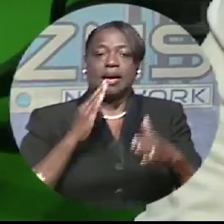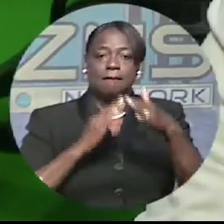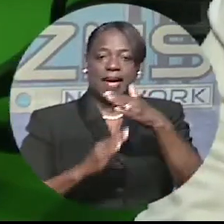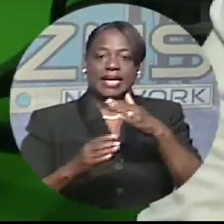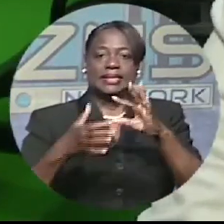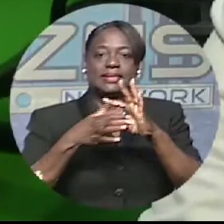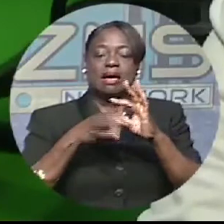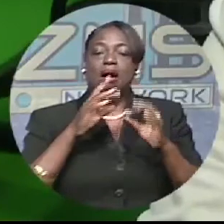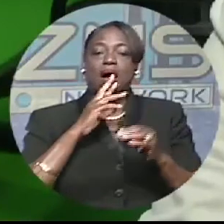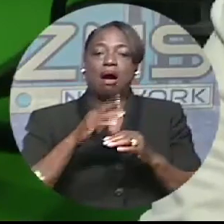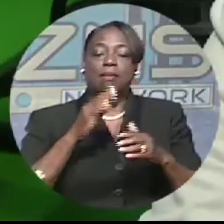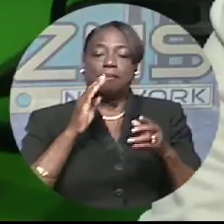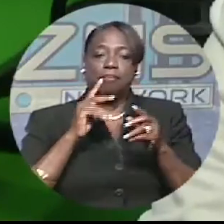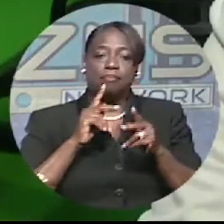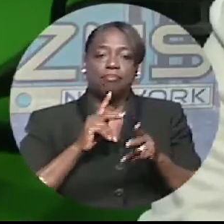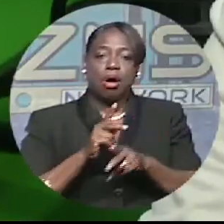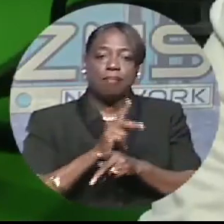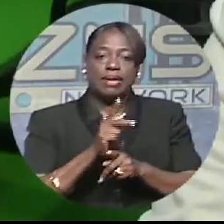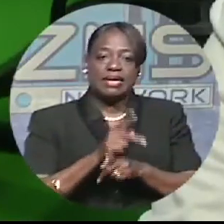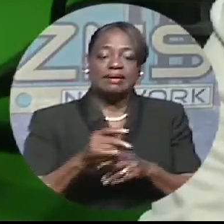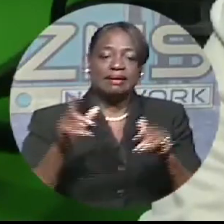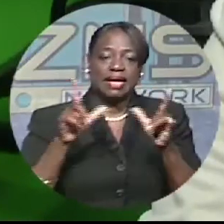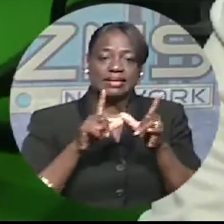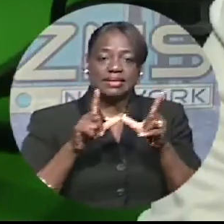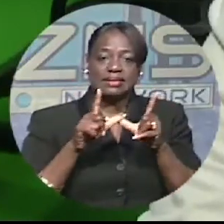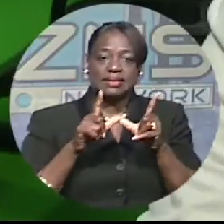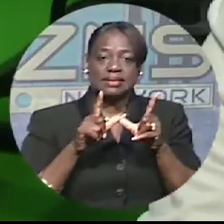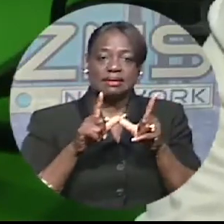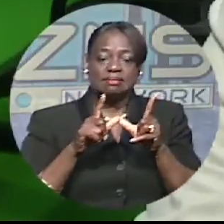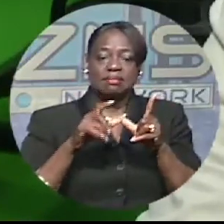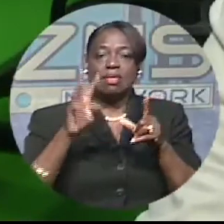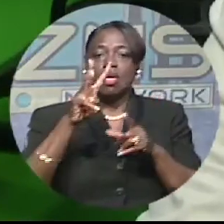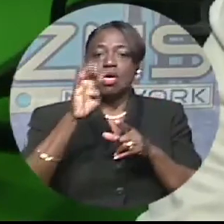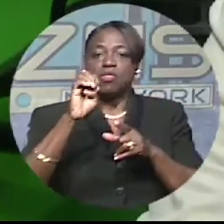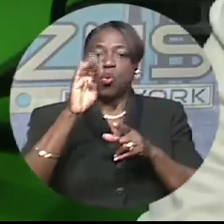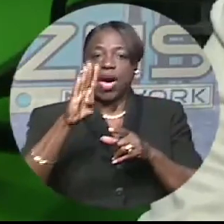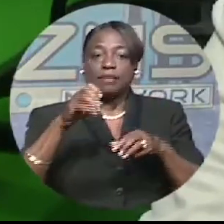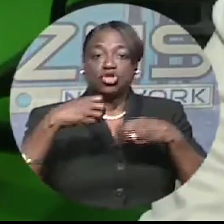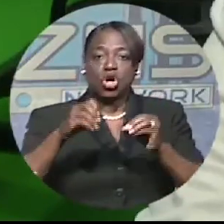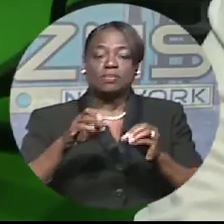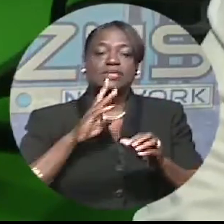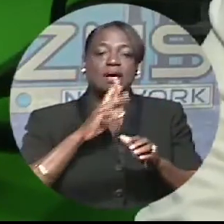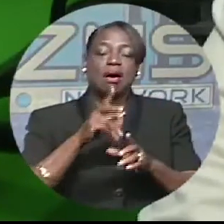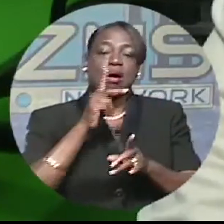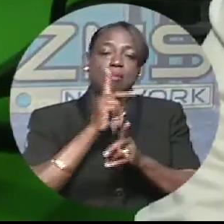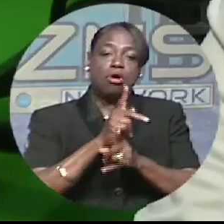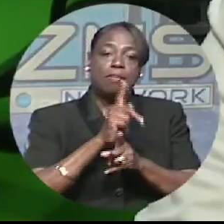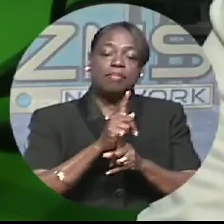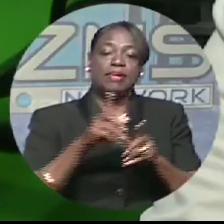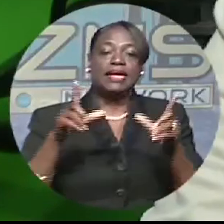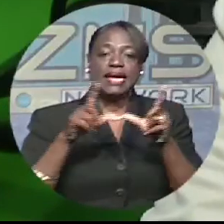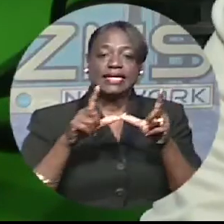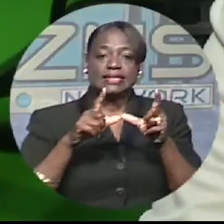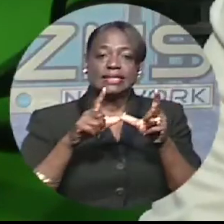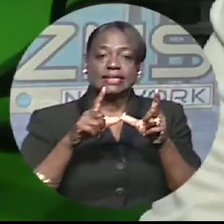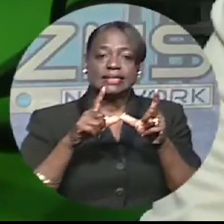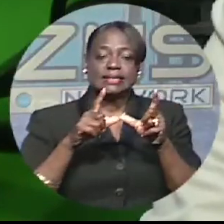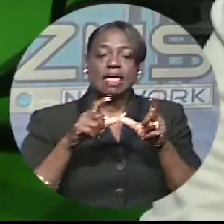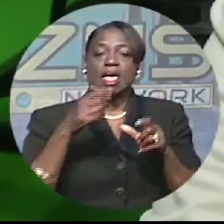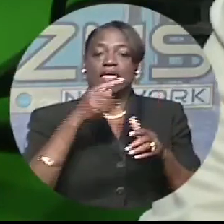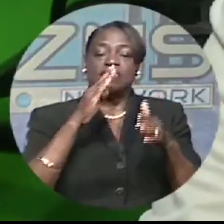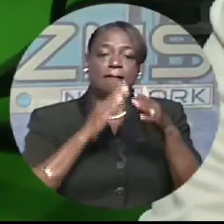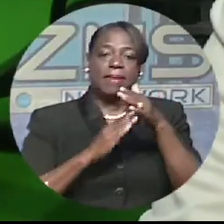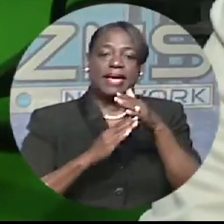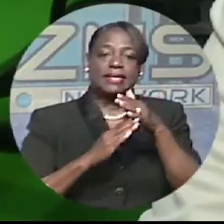properly licensed, the revenues that they would have been earned outside of the formal economy. The banks are looking at this.